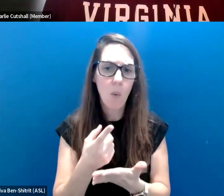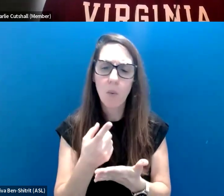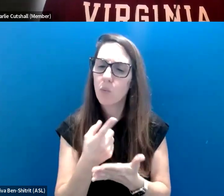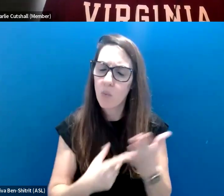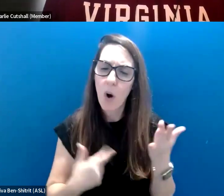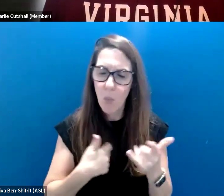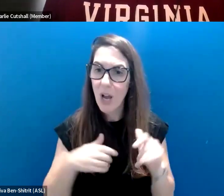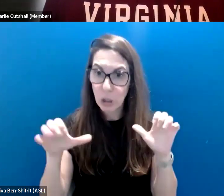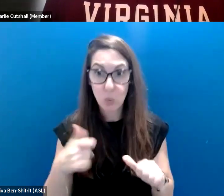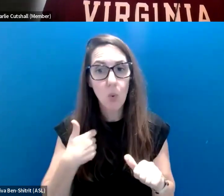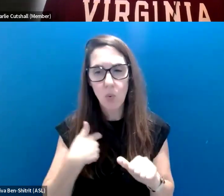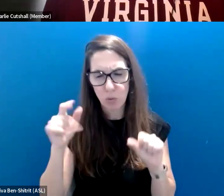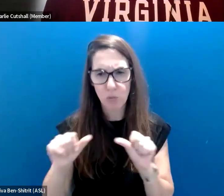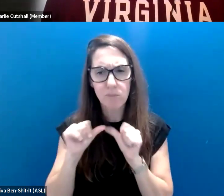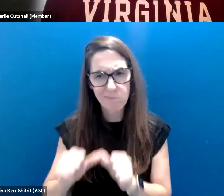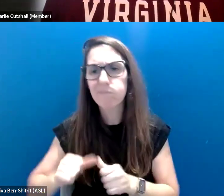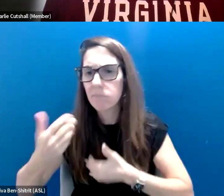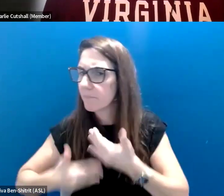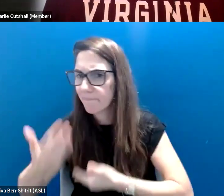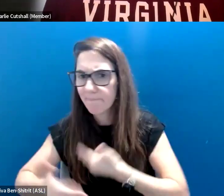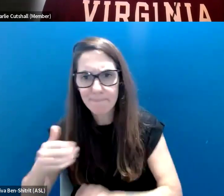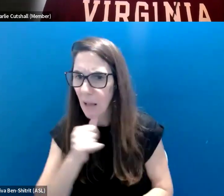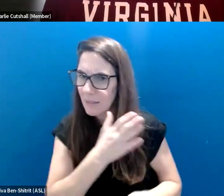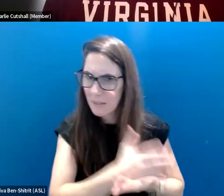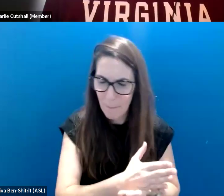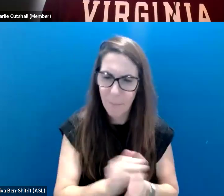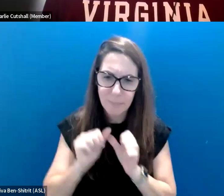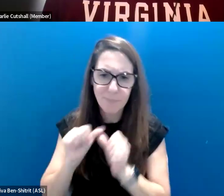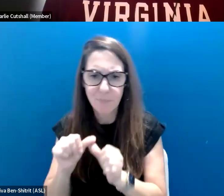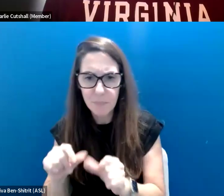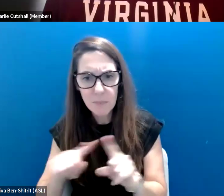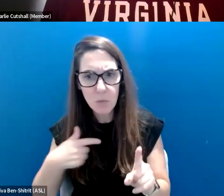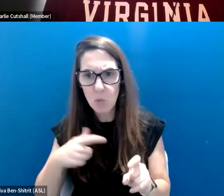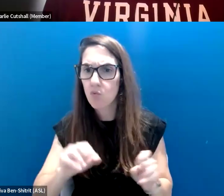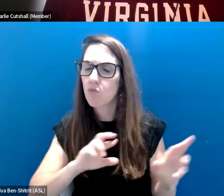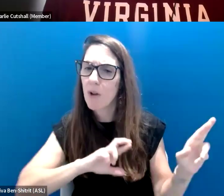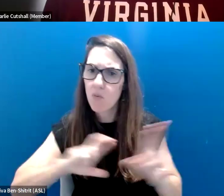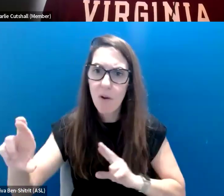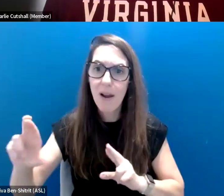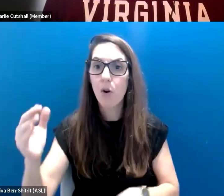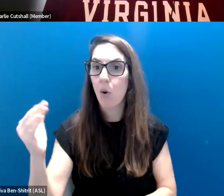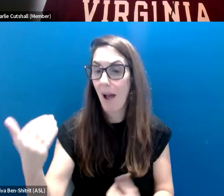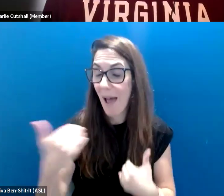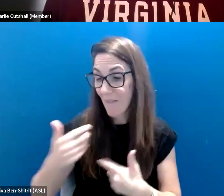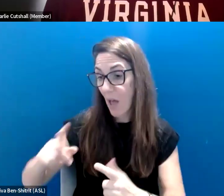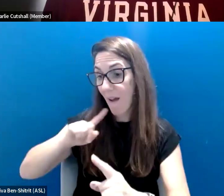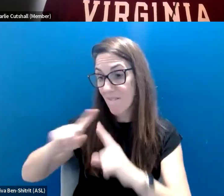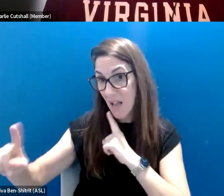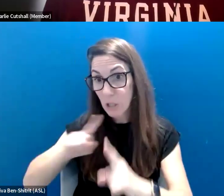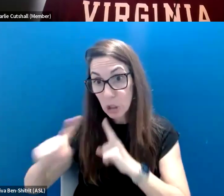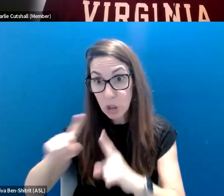should absolutely continue to move forward. I think that we should prepare ourselves to have a conversation sort